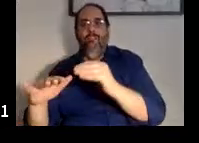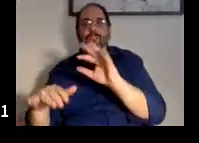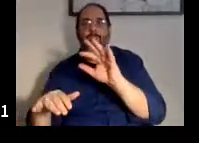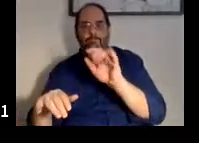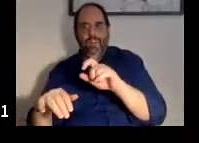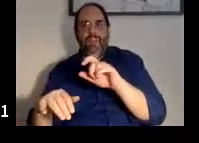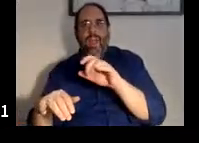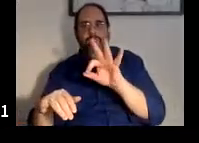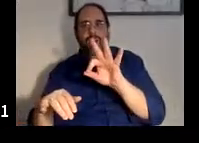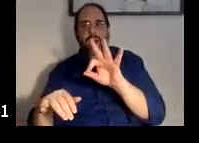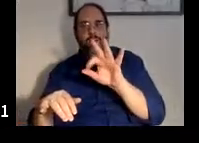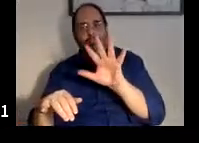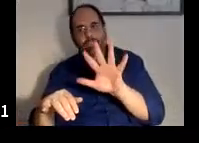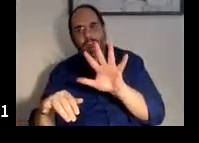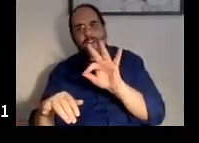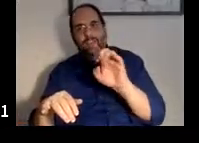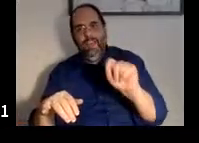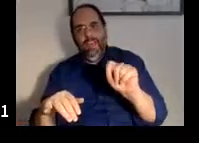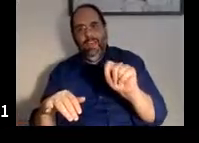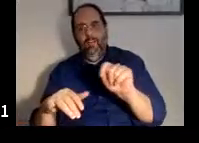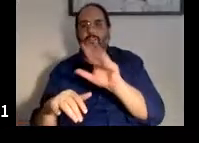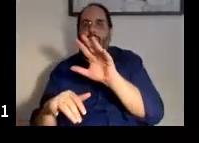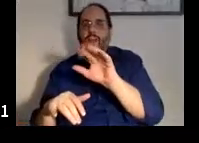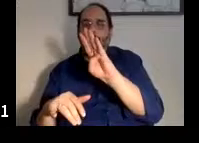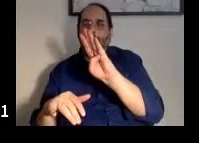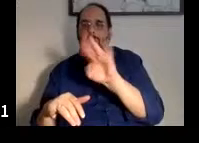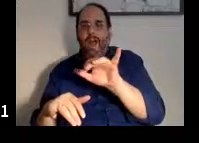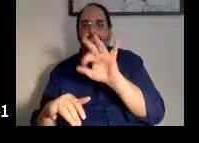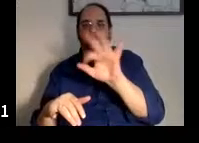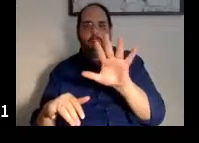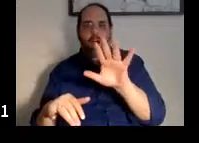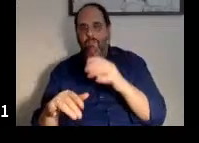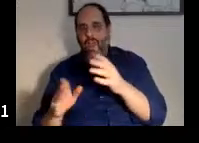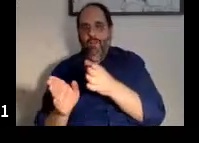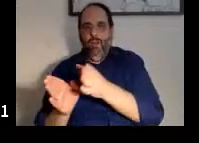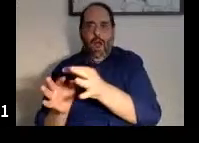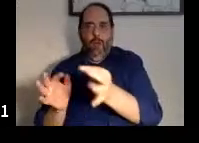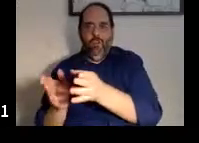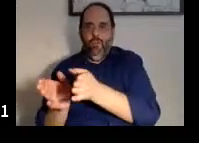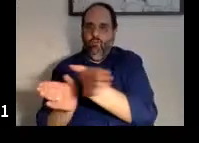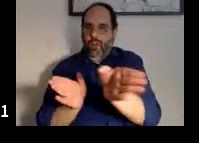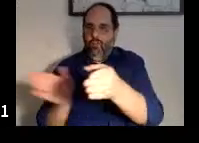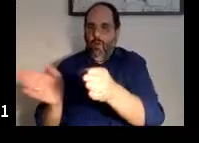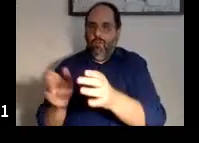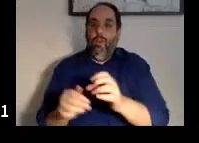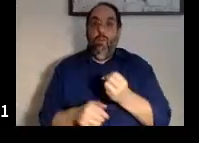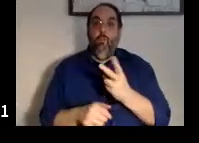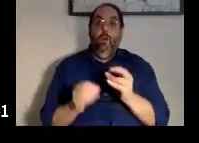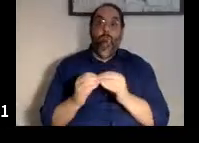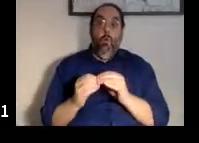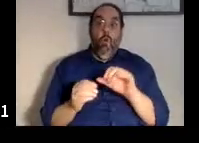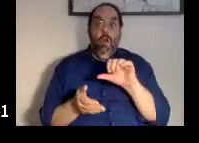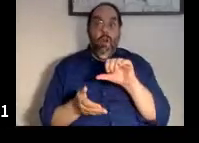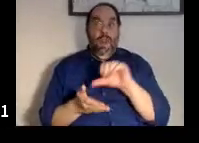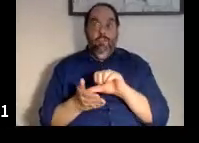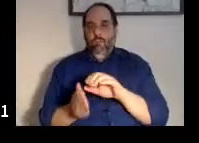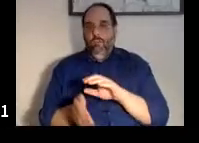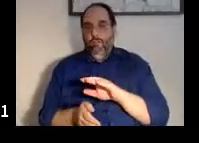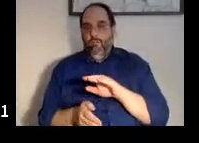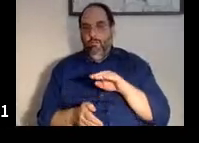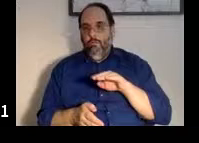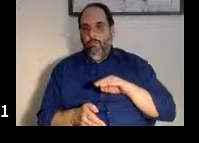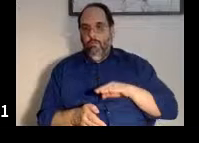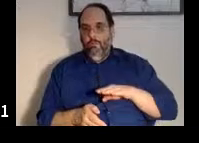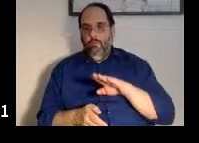of travel, or 5 by 5 if he was changing direction. And then you could go up another 12 inches or whatever portion you wanted to